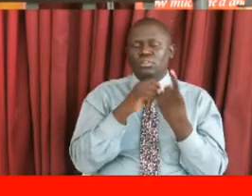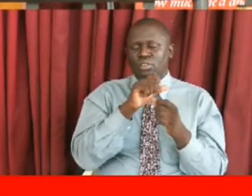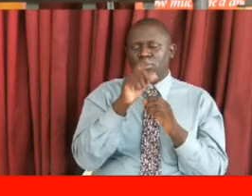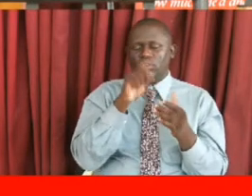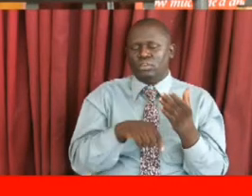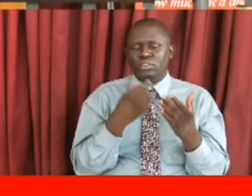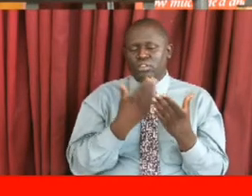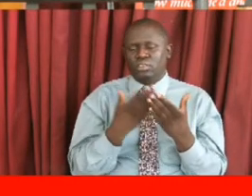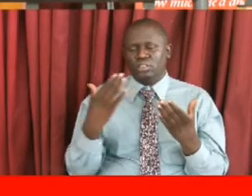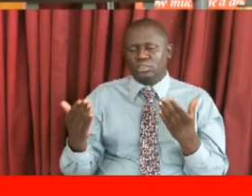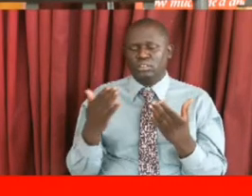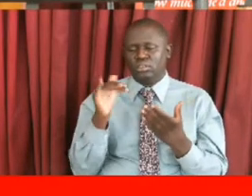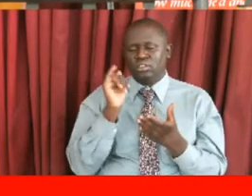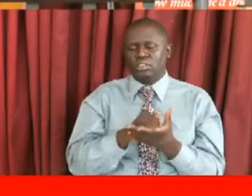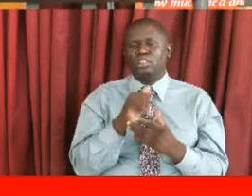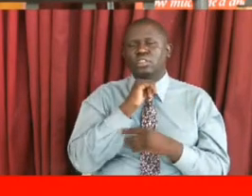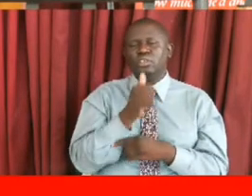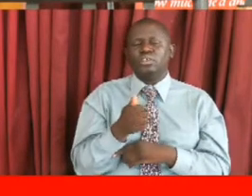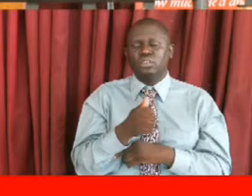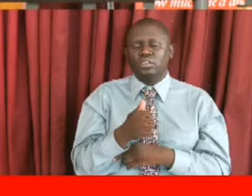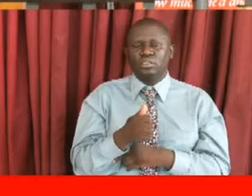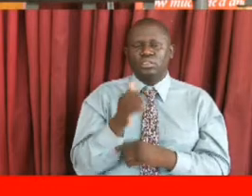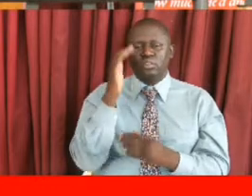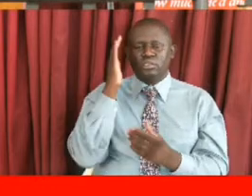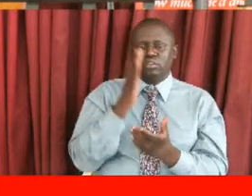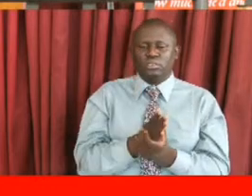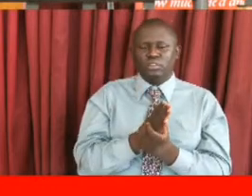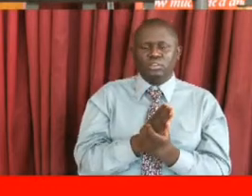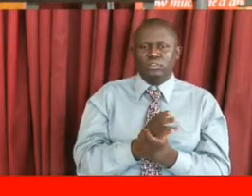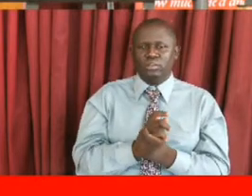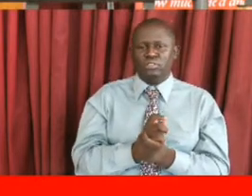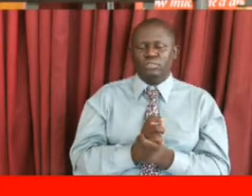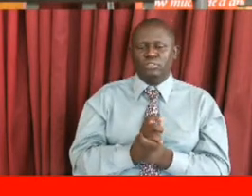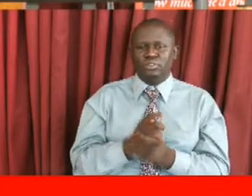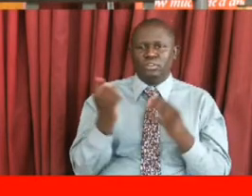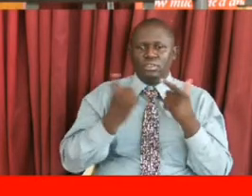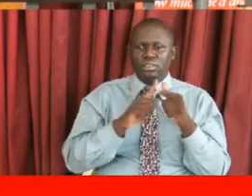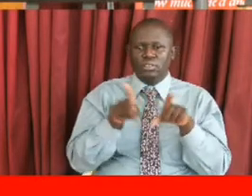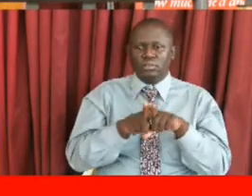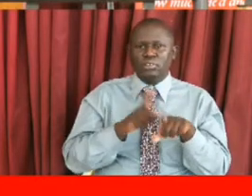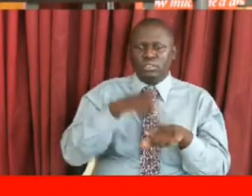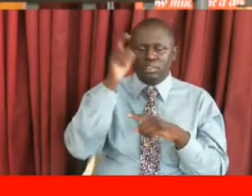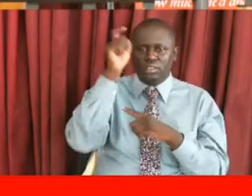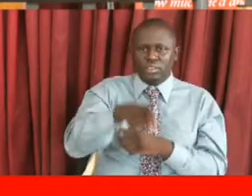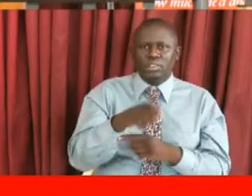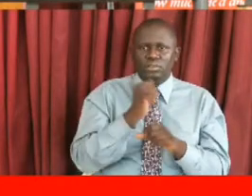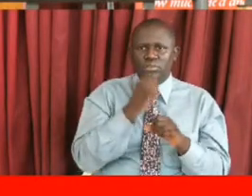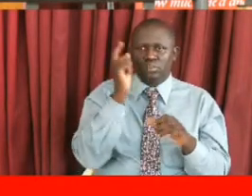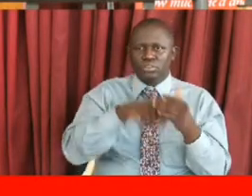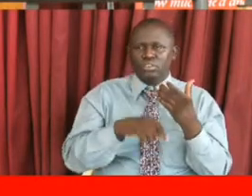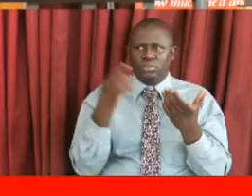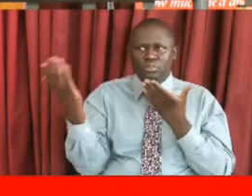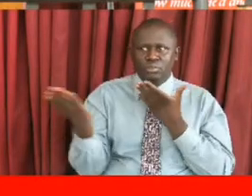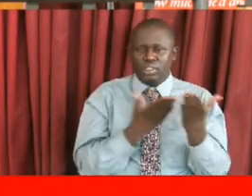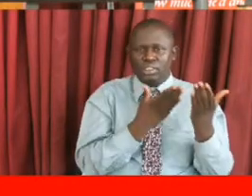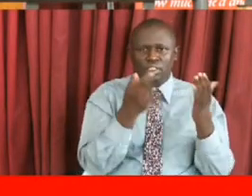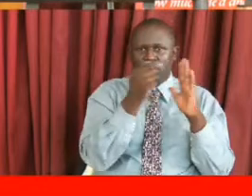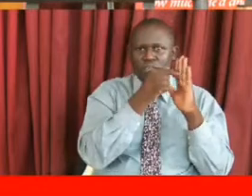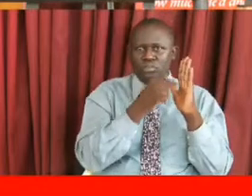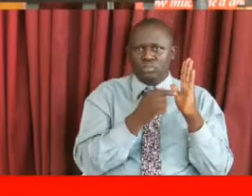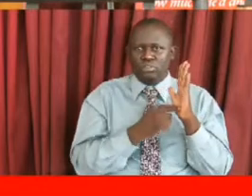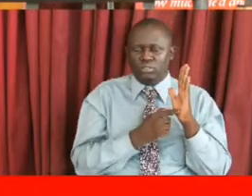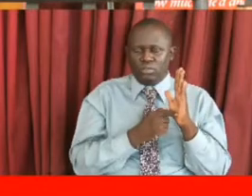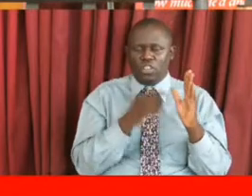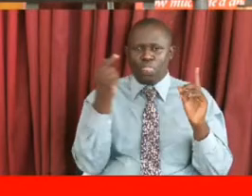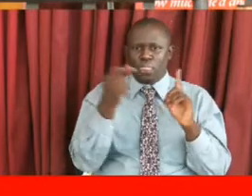body change they didn't have the manifestation of the Sons and Daughters of God got light just